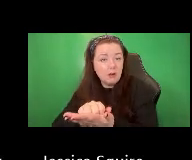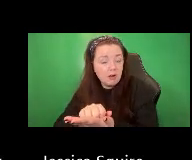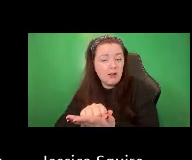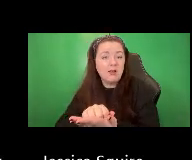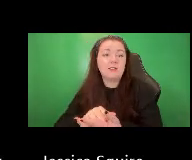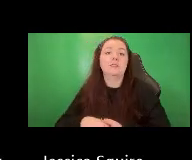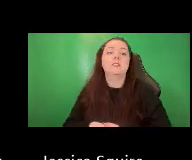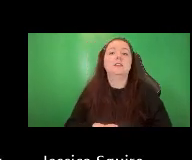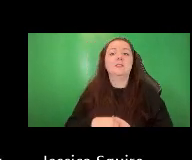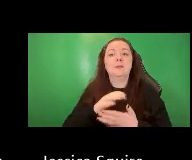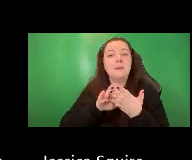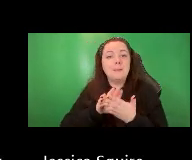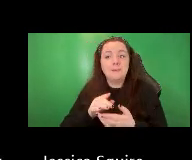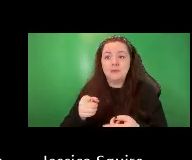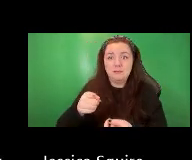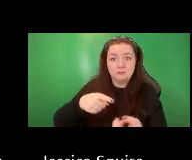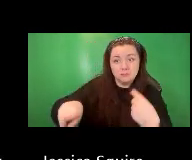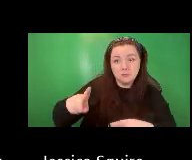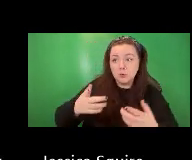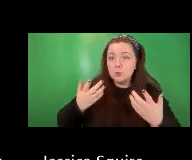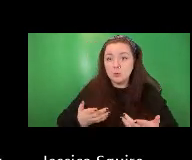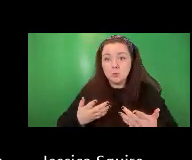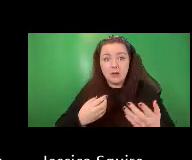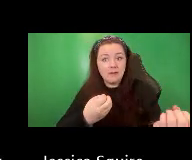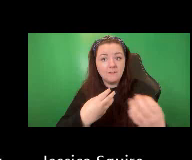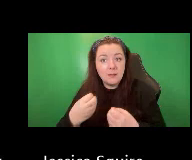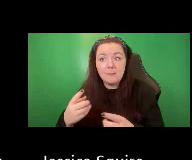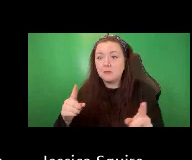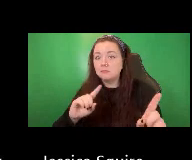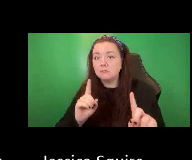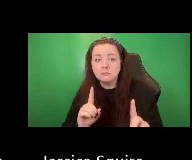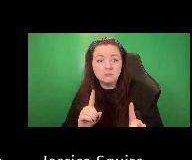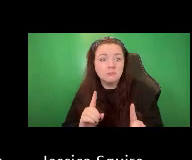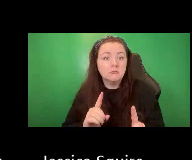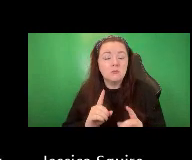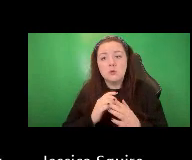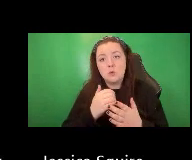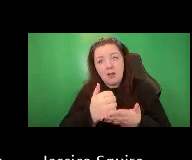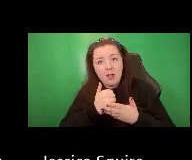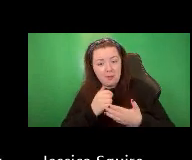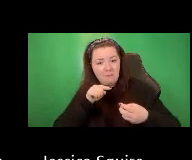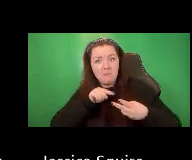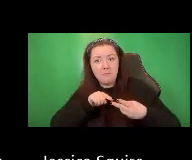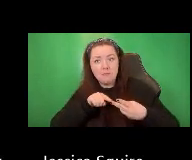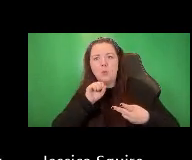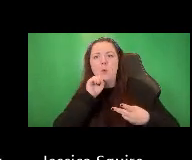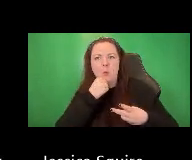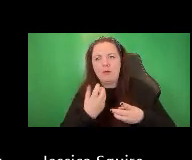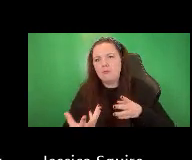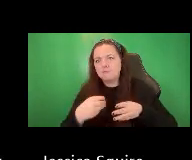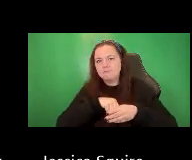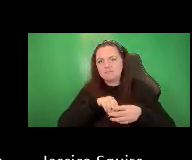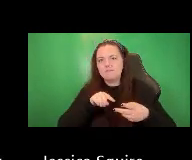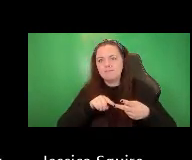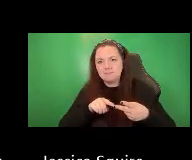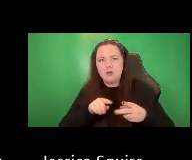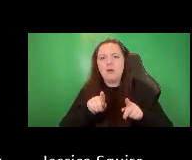gain from tonight's conversation to support the development of our joint forward plan we'll obviously use in addition to